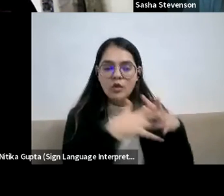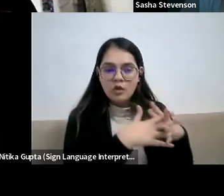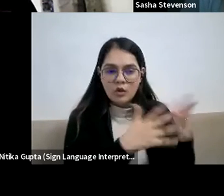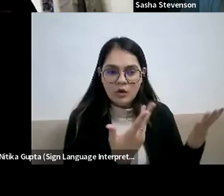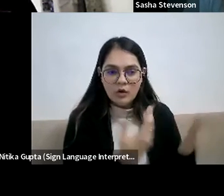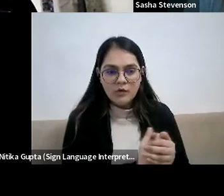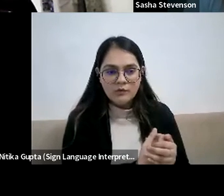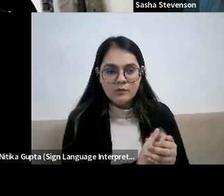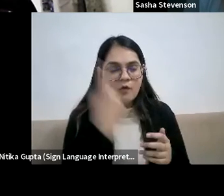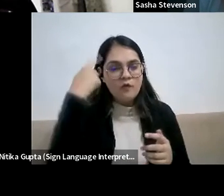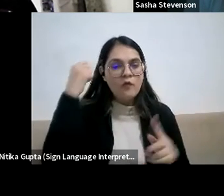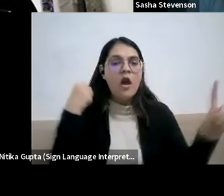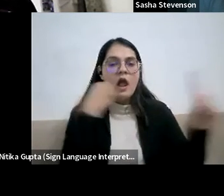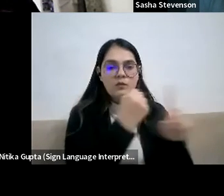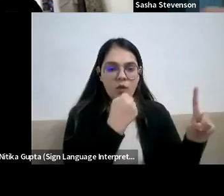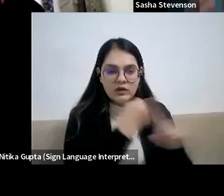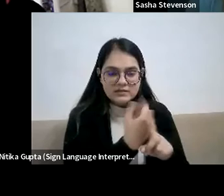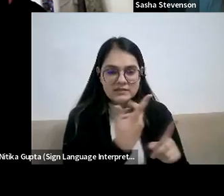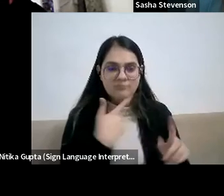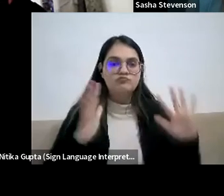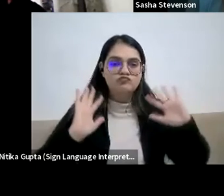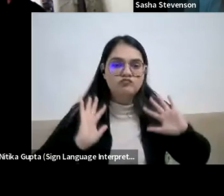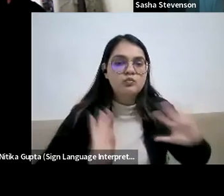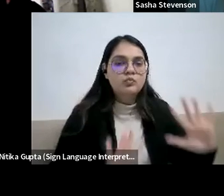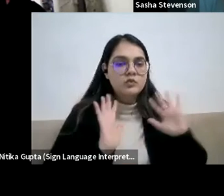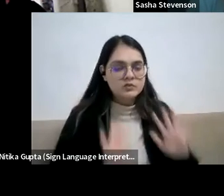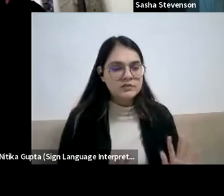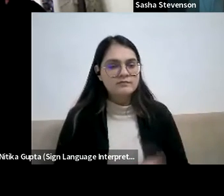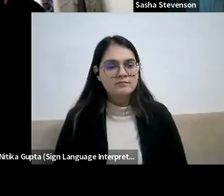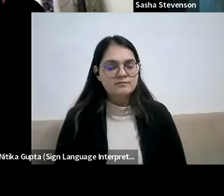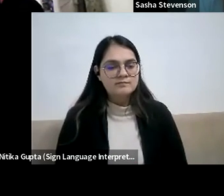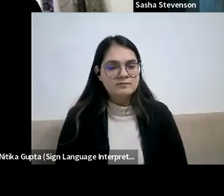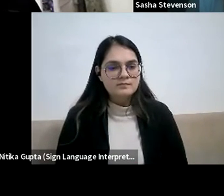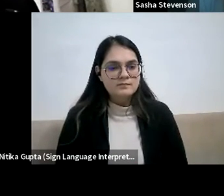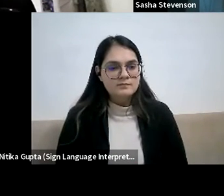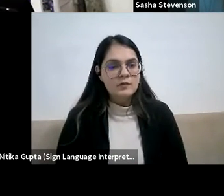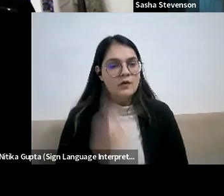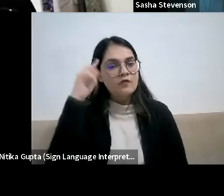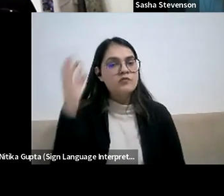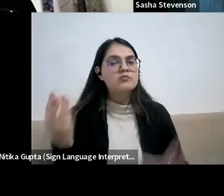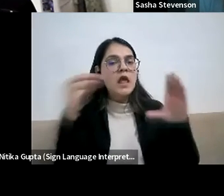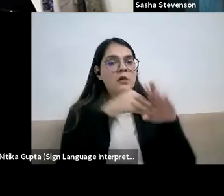in advocacy push forward principles of inclusive